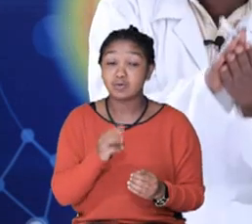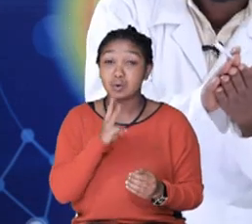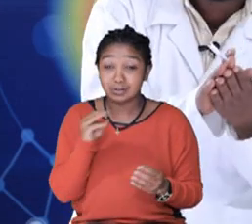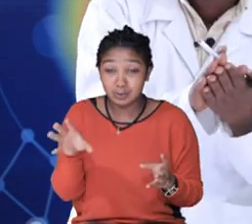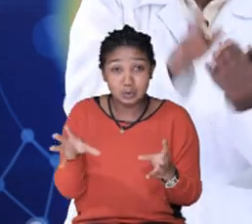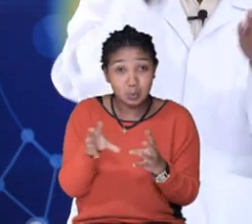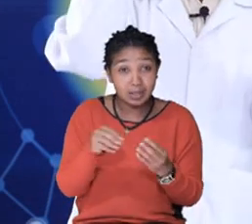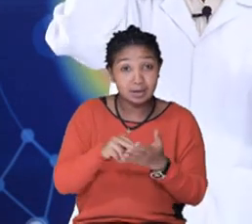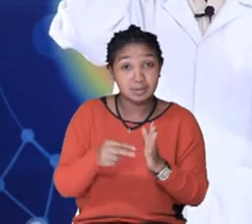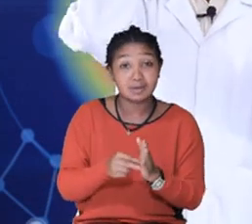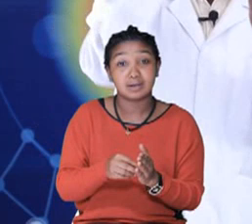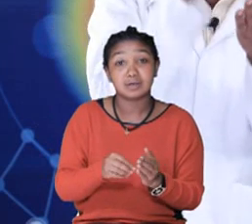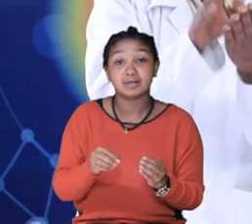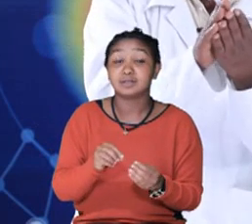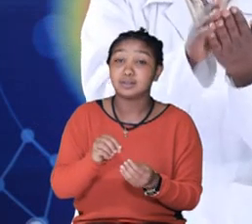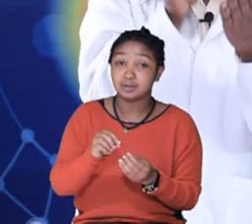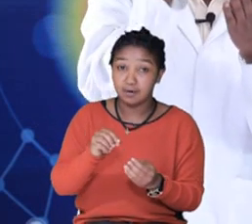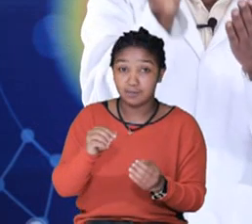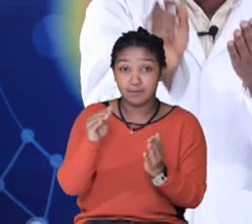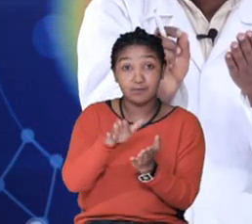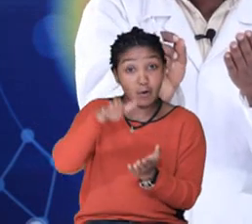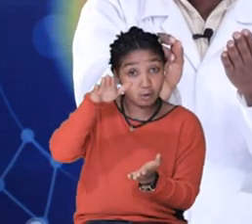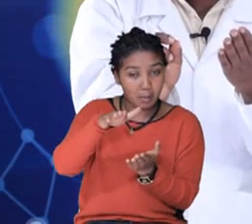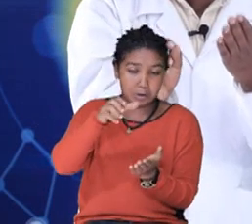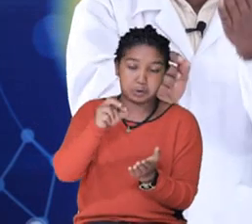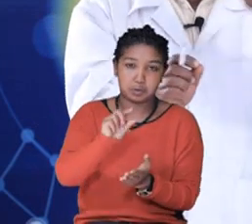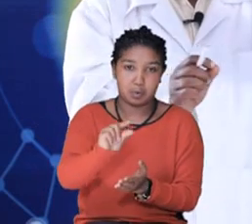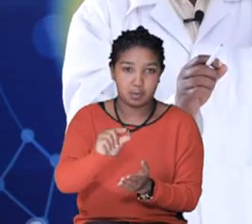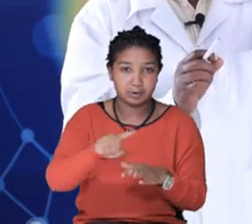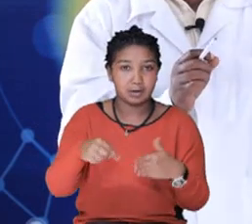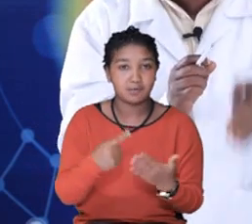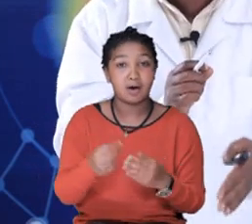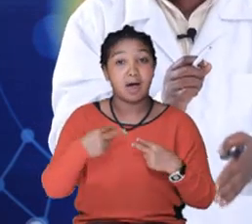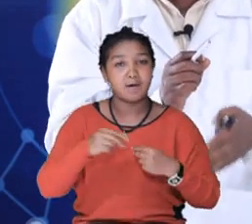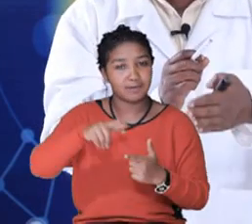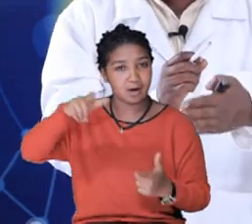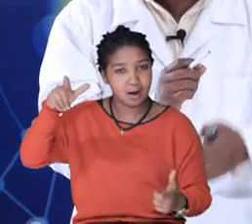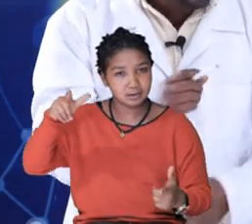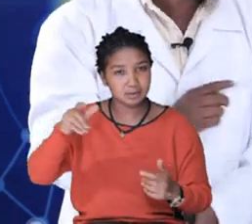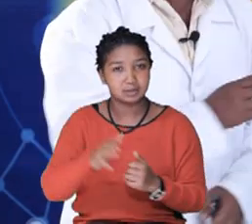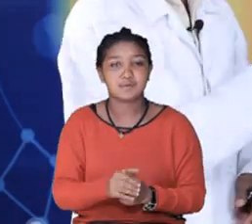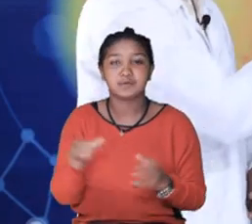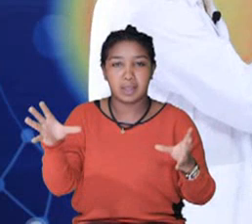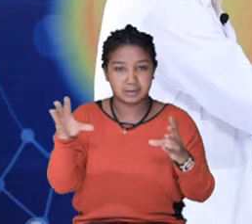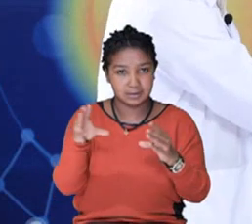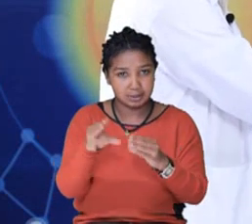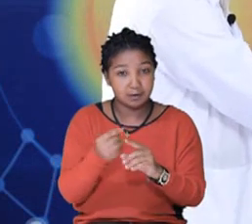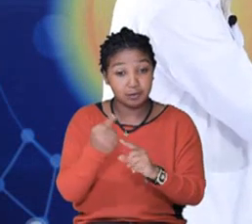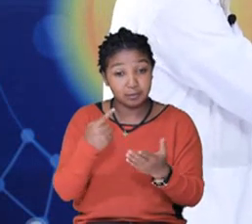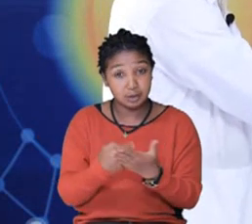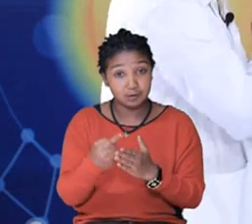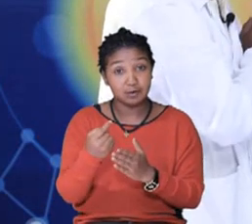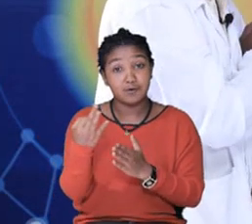is close together means the volume of the particles are small, therefore have large density. From